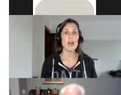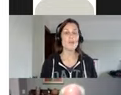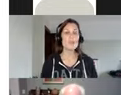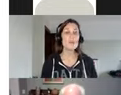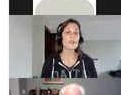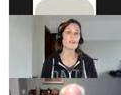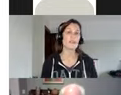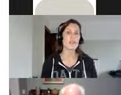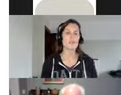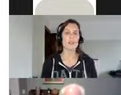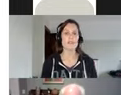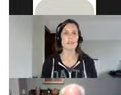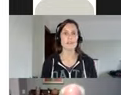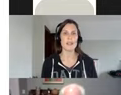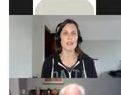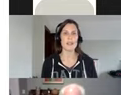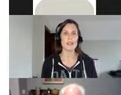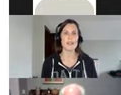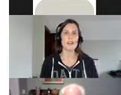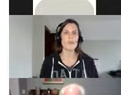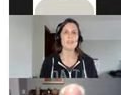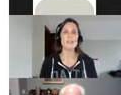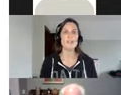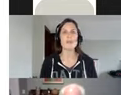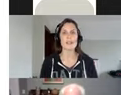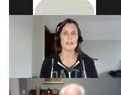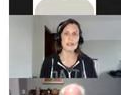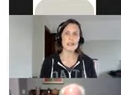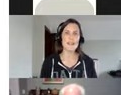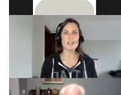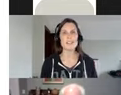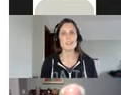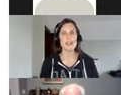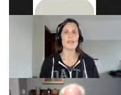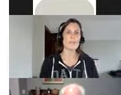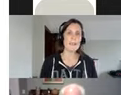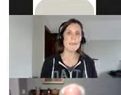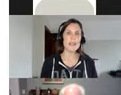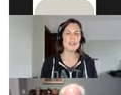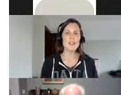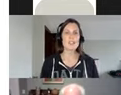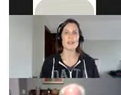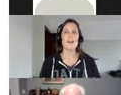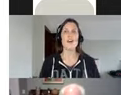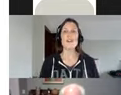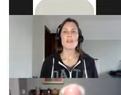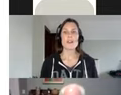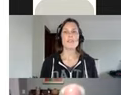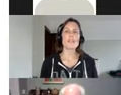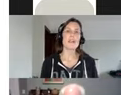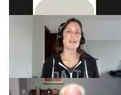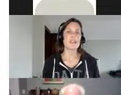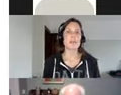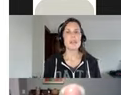with how you as an individual have simplified things. We're dealing with the data collectors, the map makers, all of